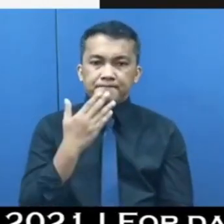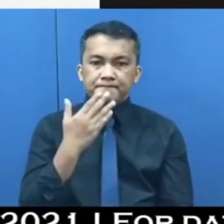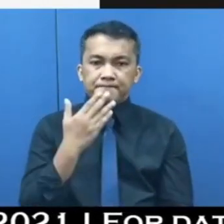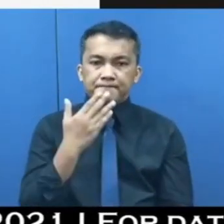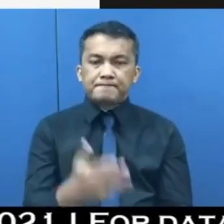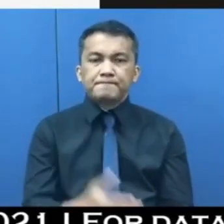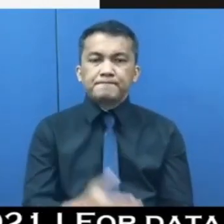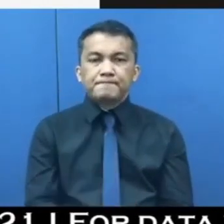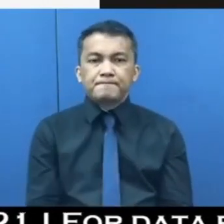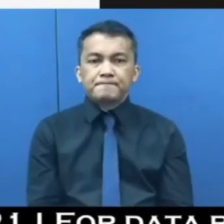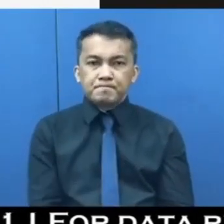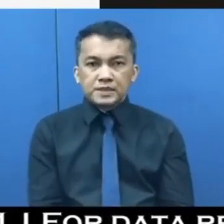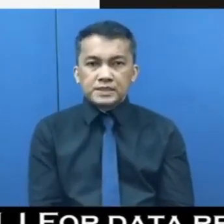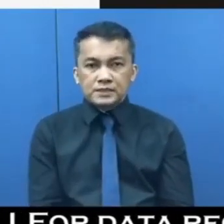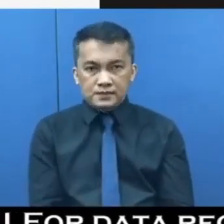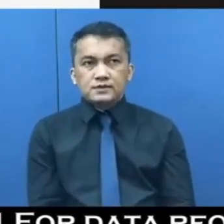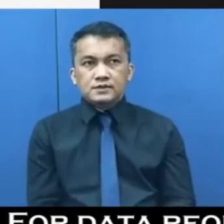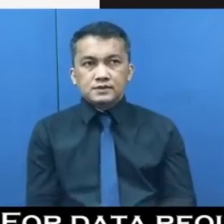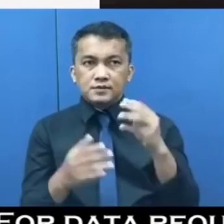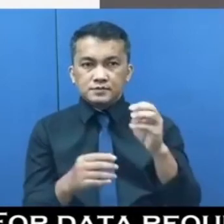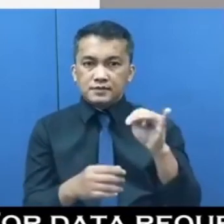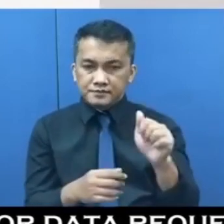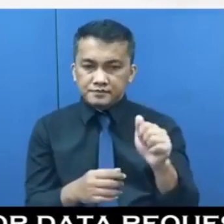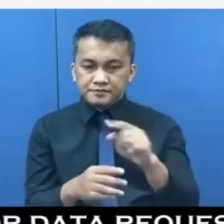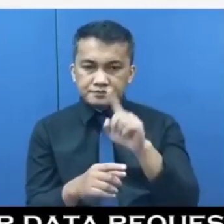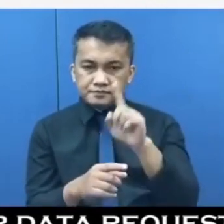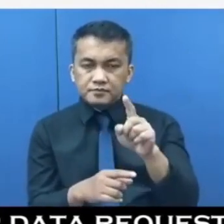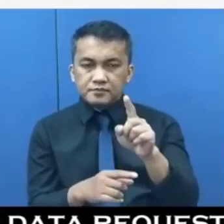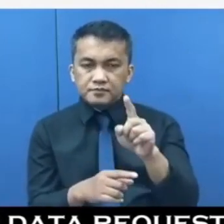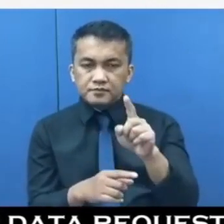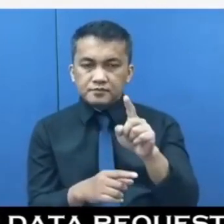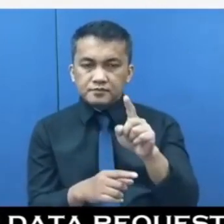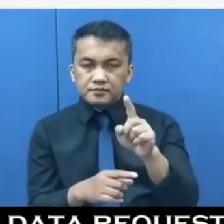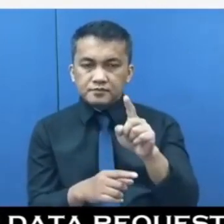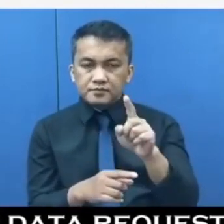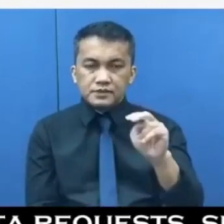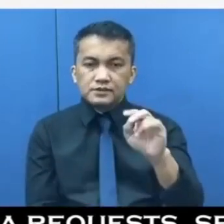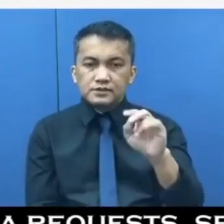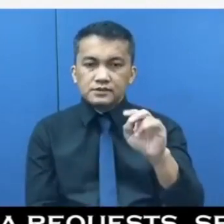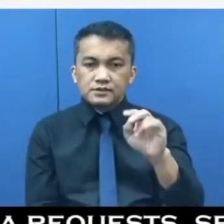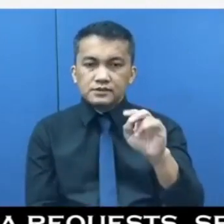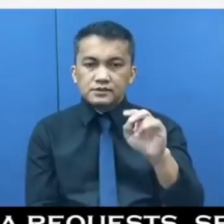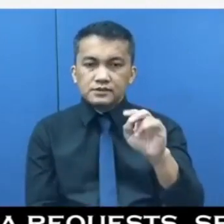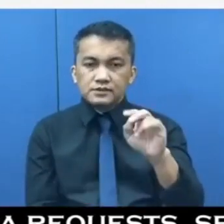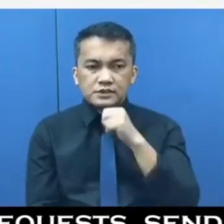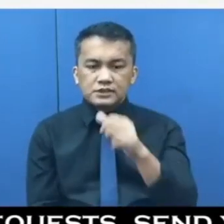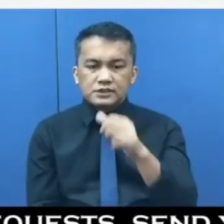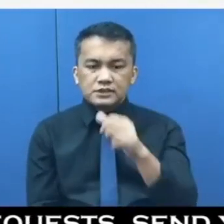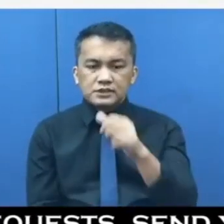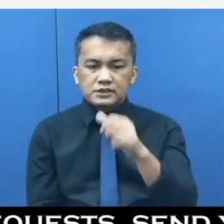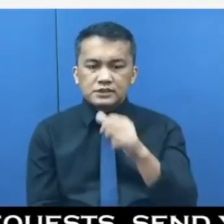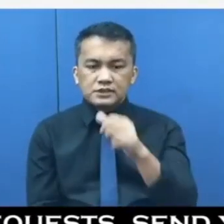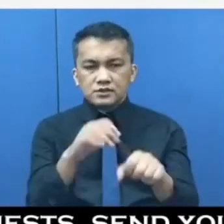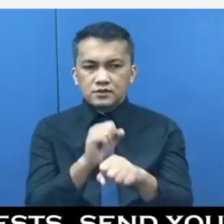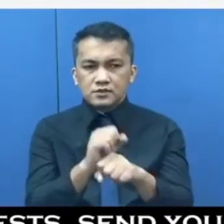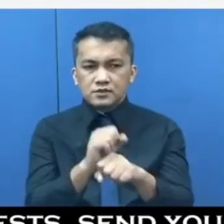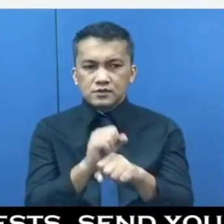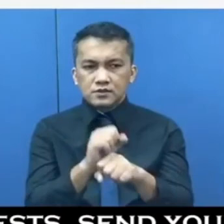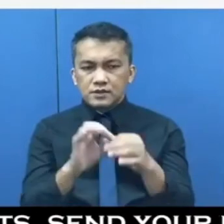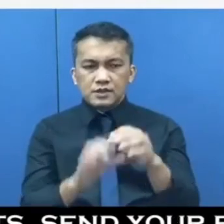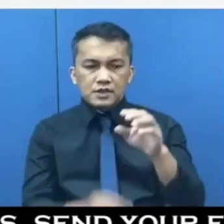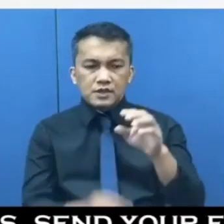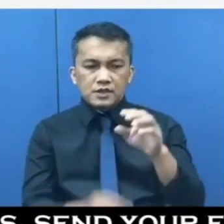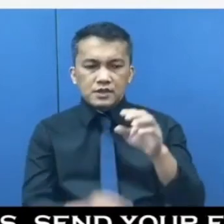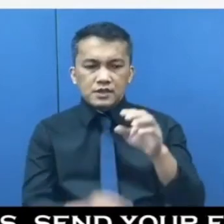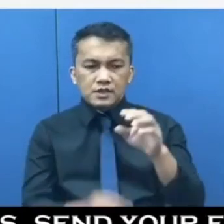Thank you NSMapa May tanong po si Mr. Warren De Guzman not related to employment but related to MSMEs